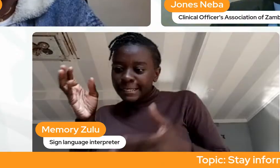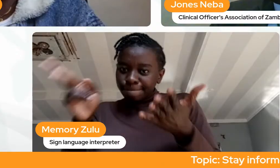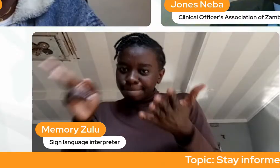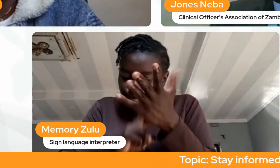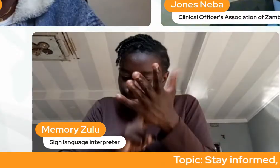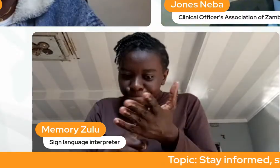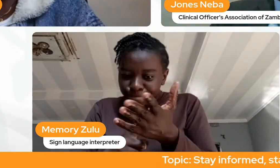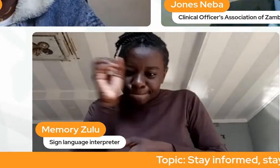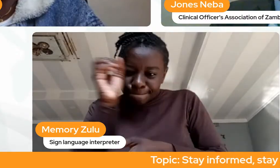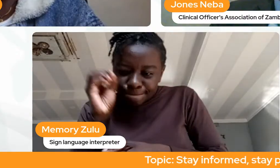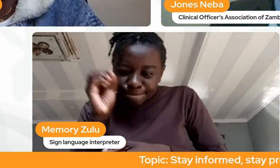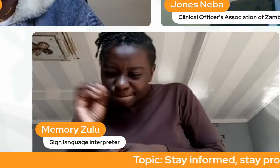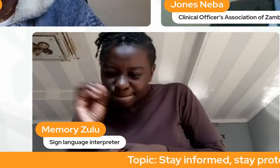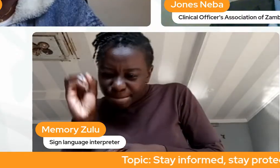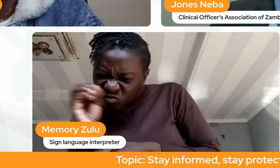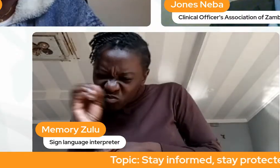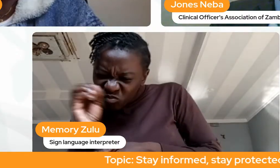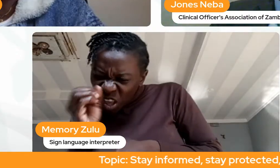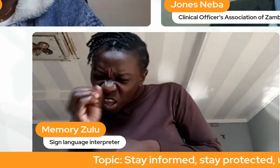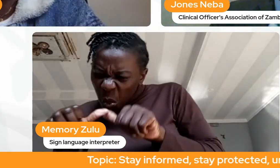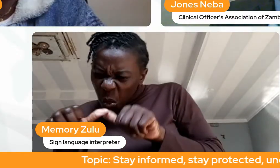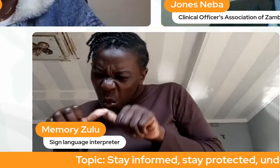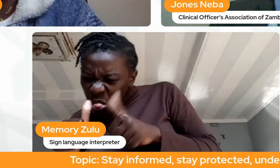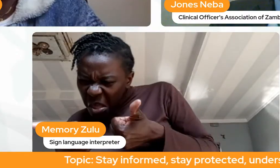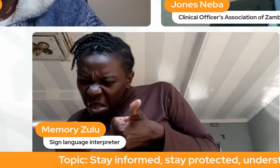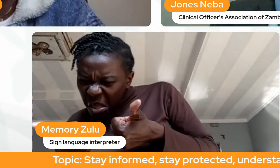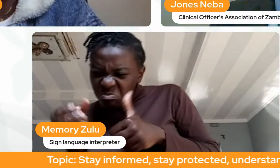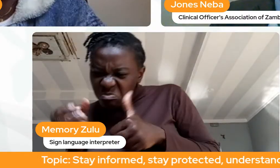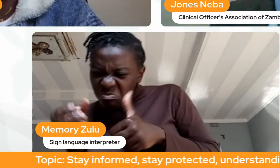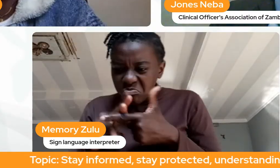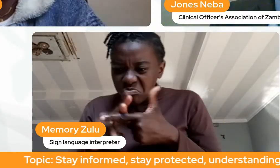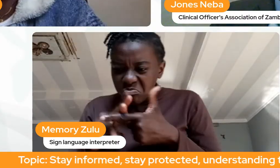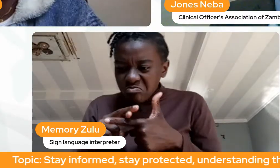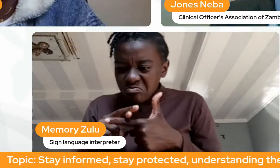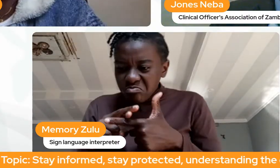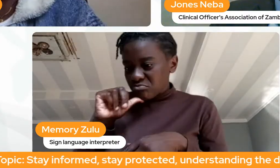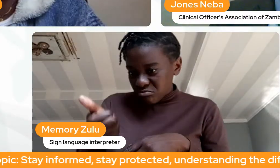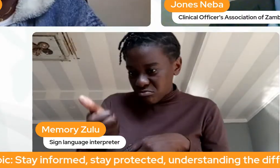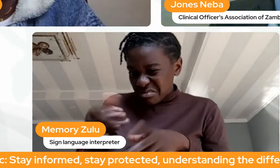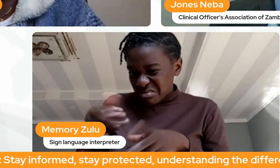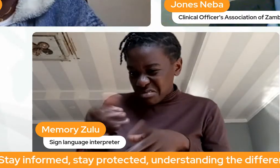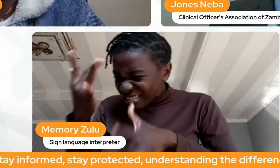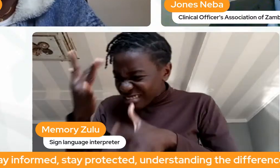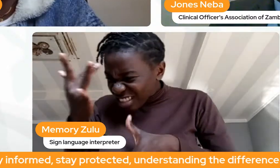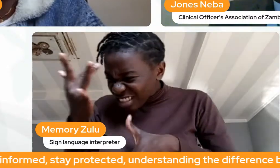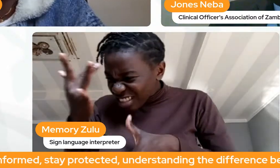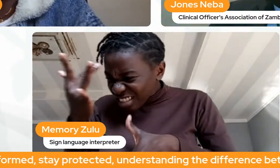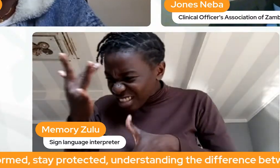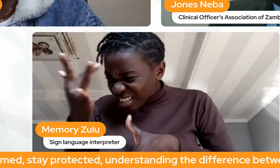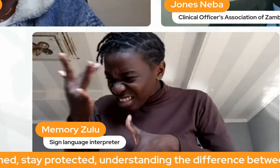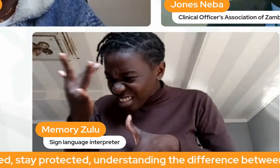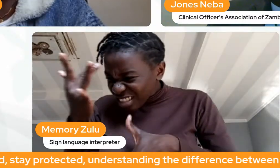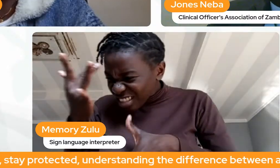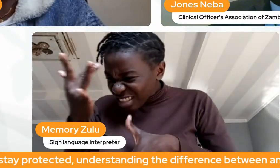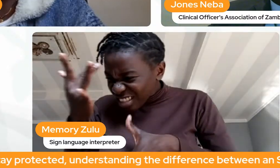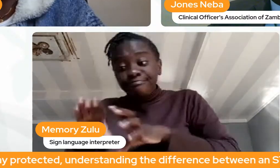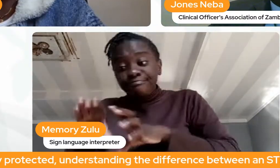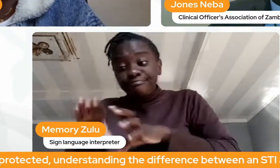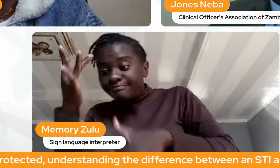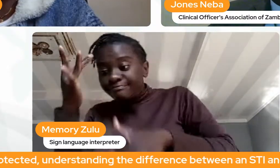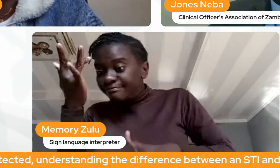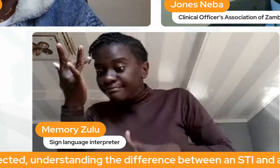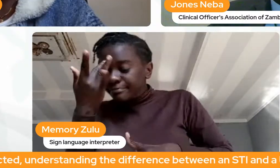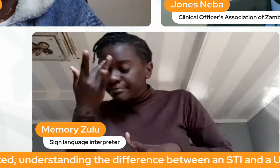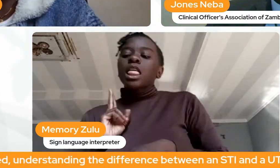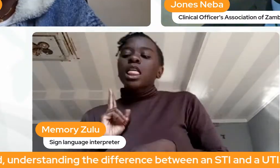have several sexual partners, and how do you trace all of them? So I need to mention to you,